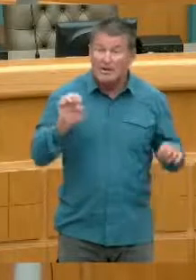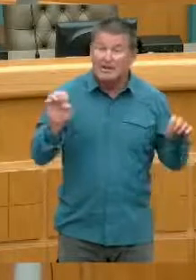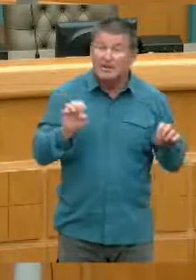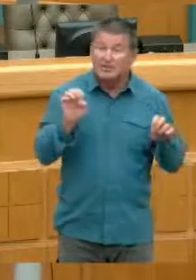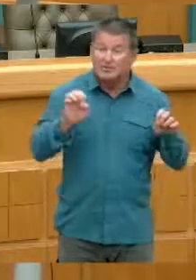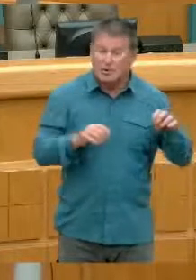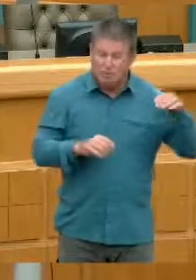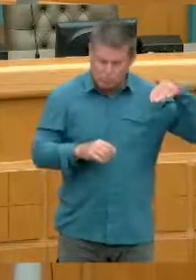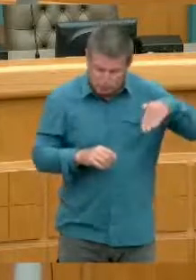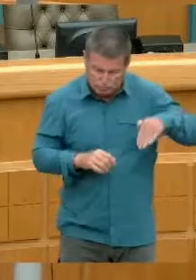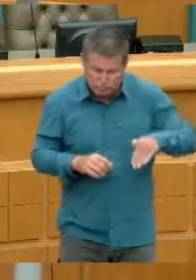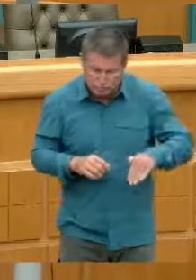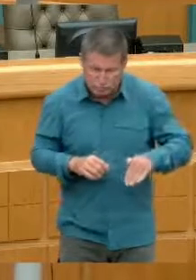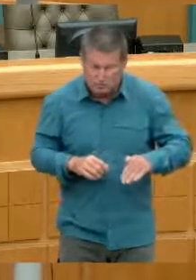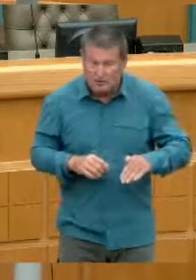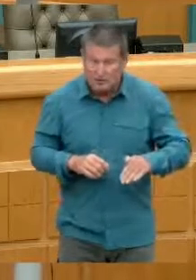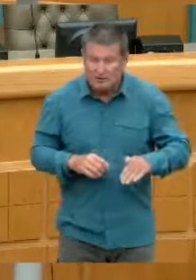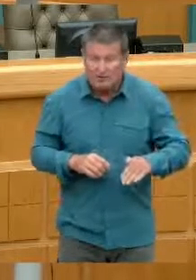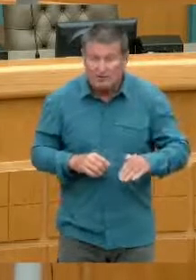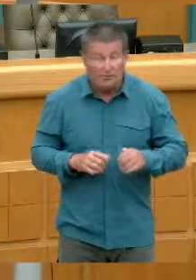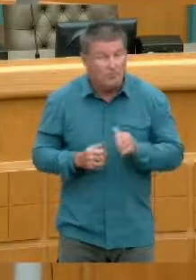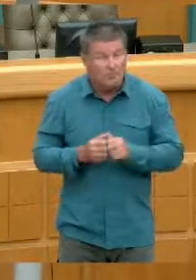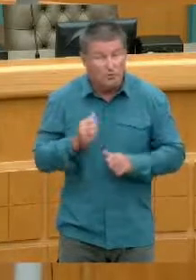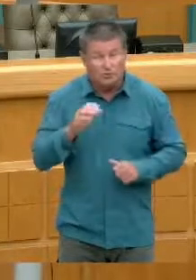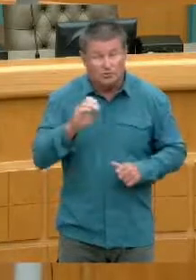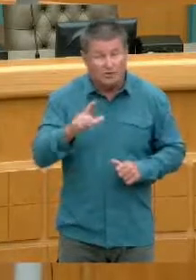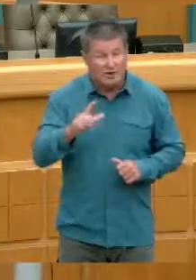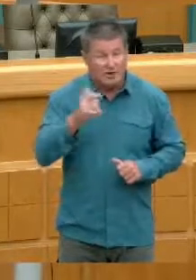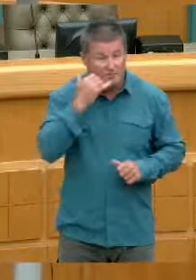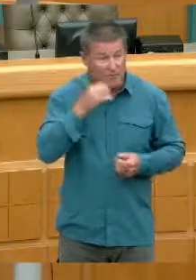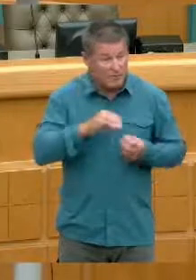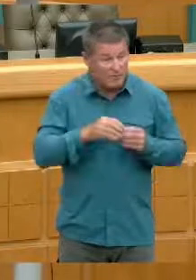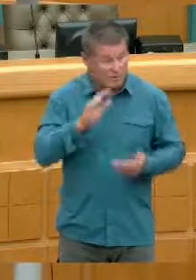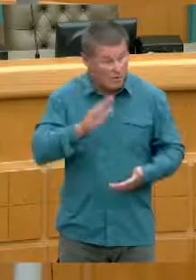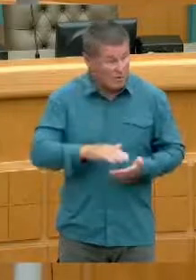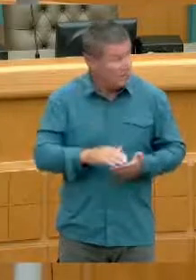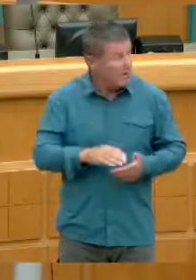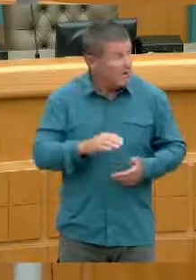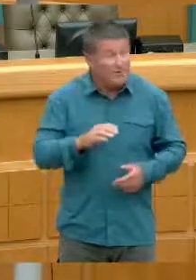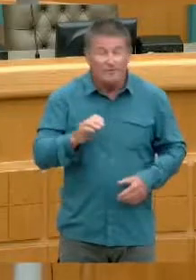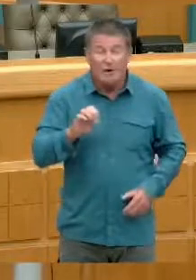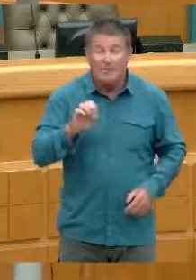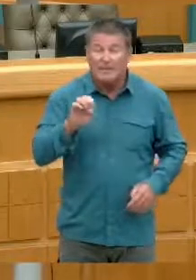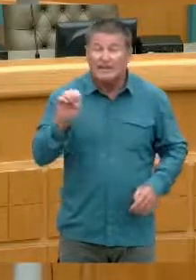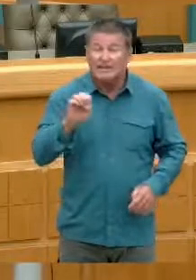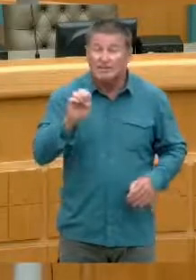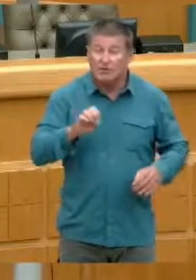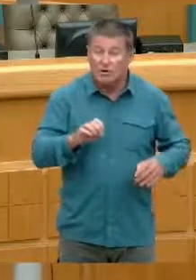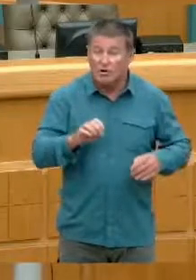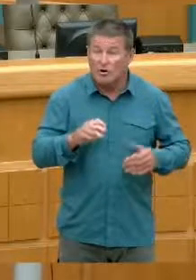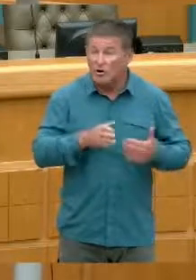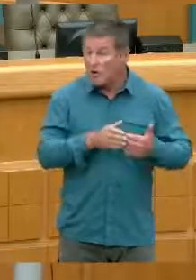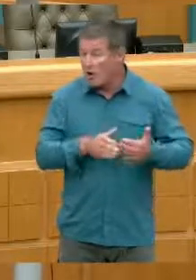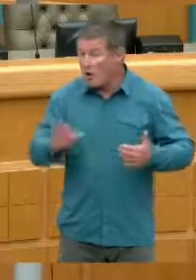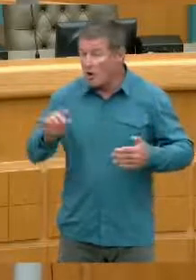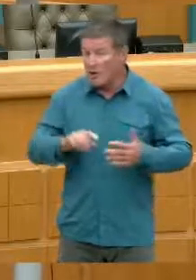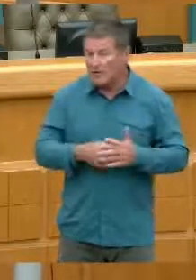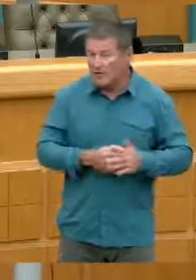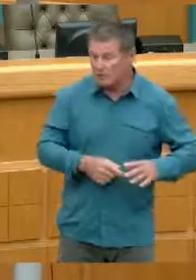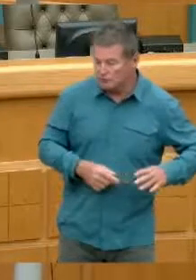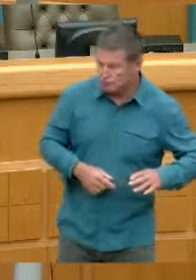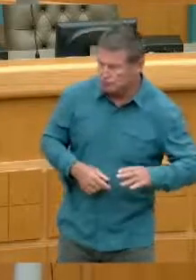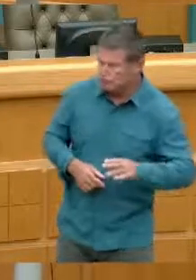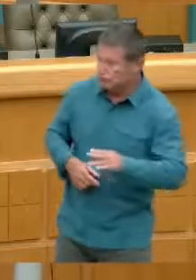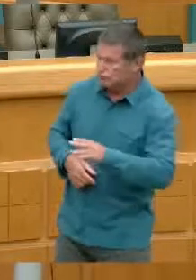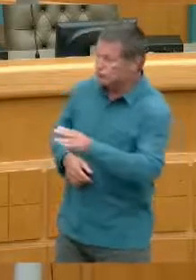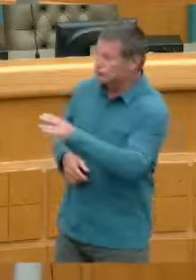low point, and most of these cell phone metrics bottom out at Easter. And then from Easter forward, they start to increase. And